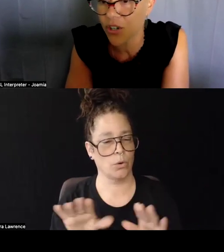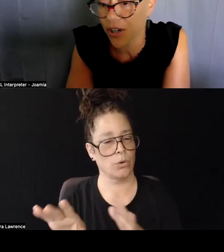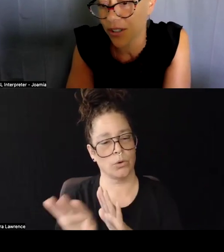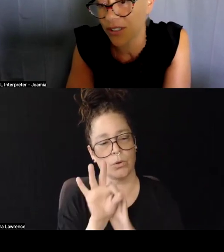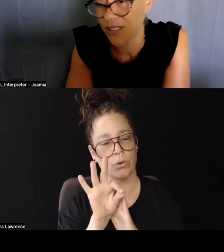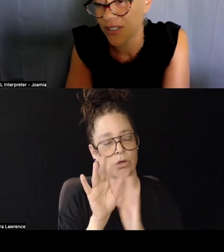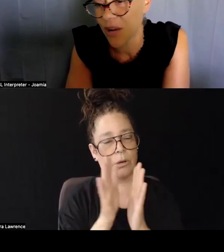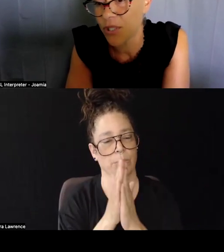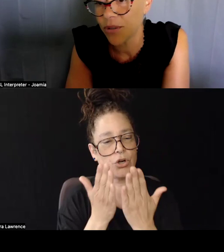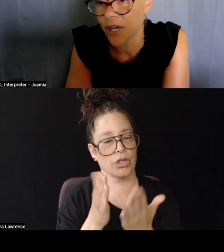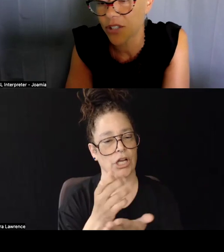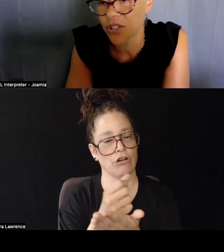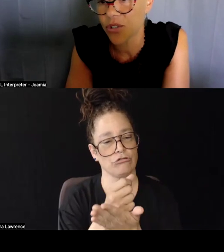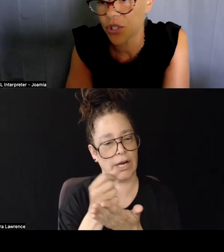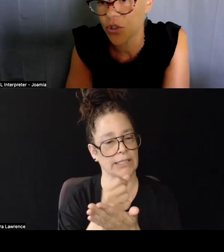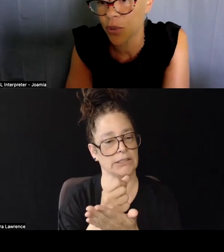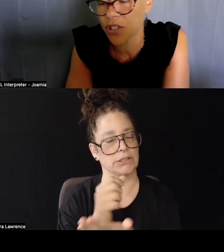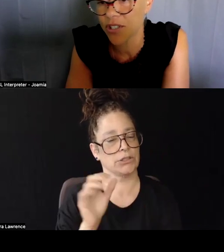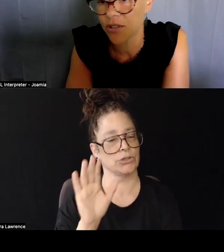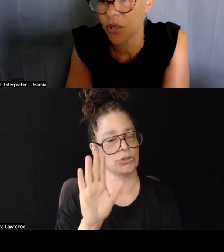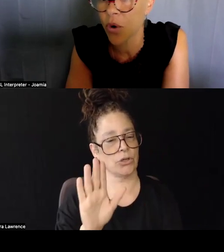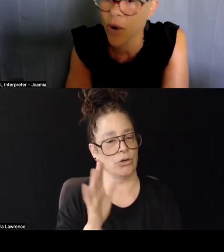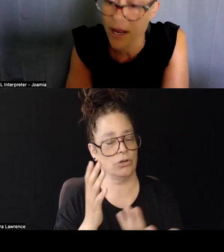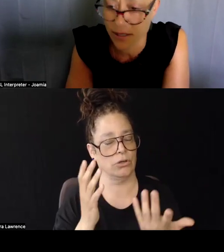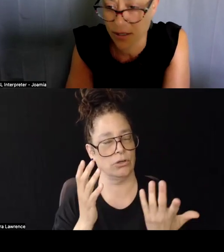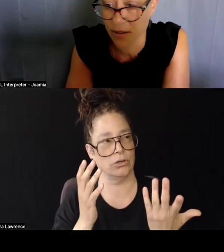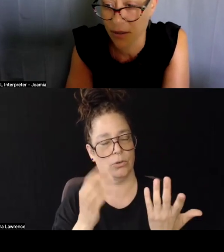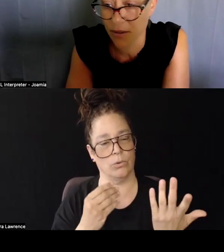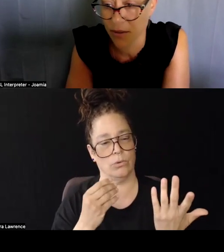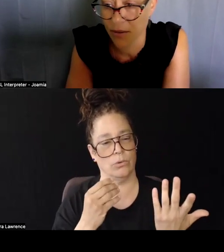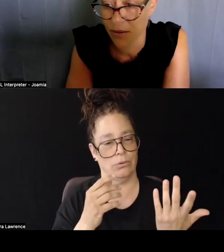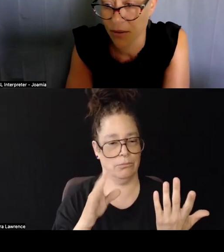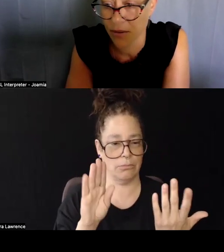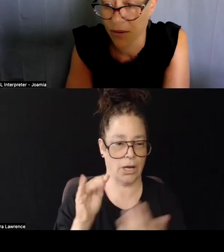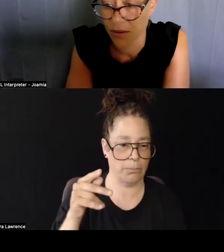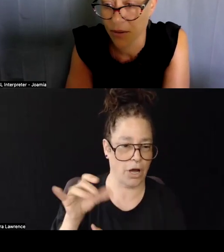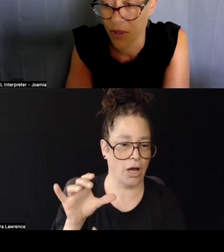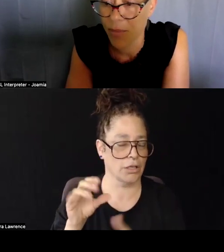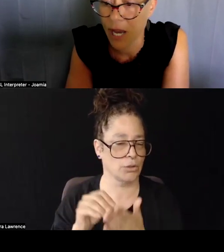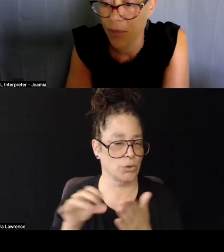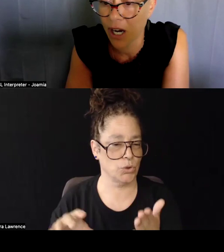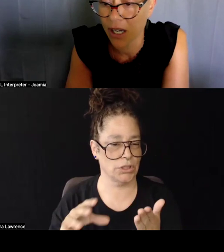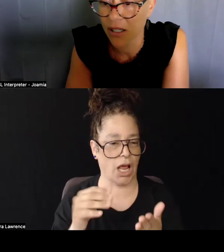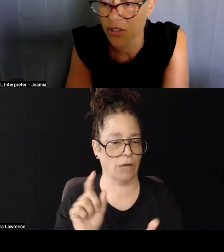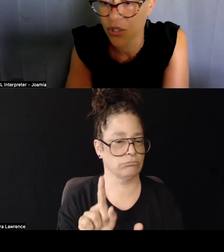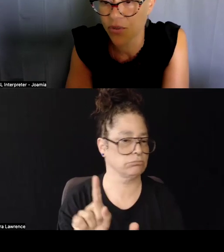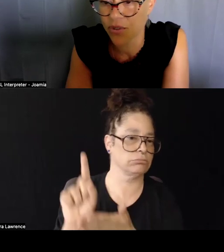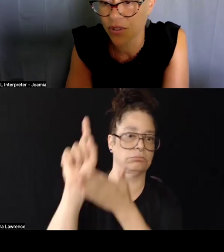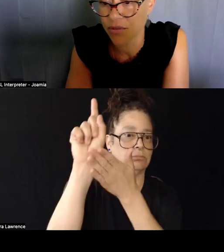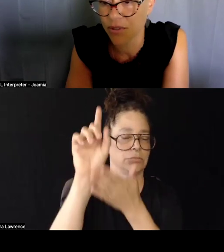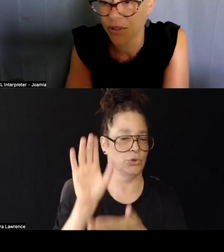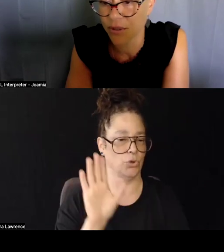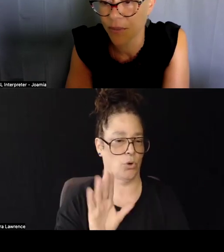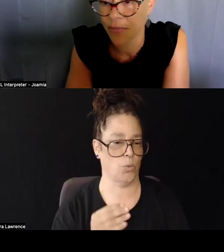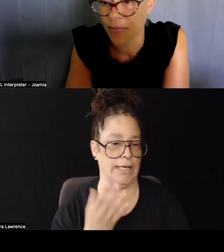make sure that we do not just choose books to erase the BIPOC